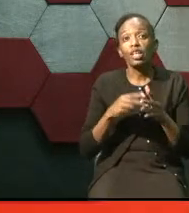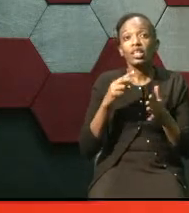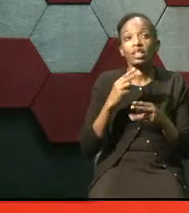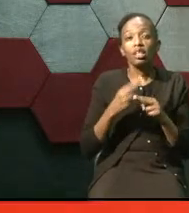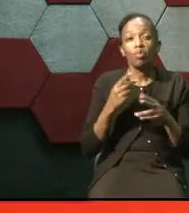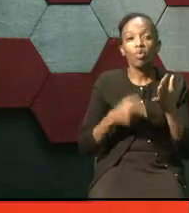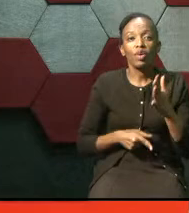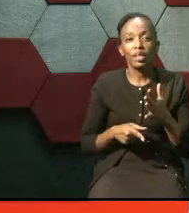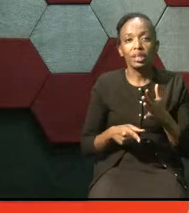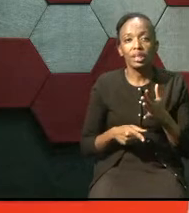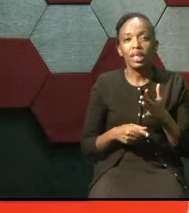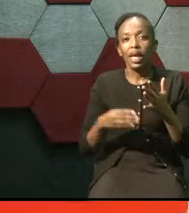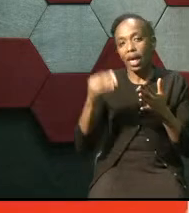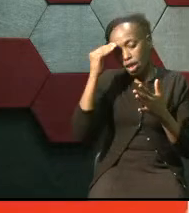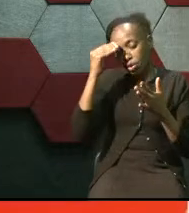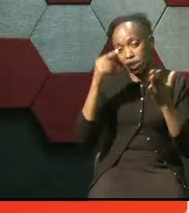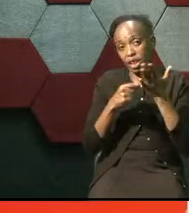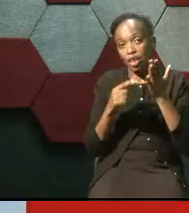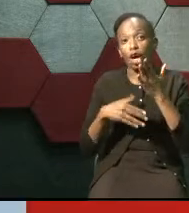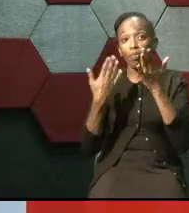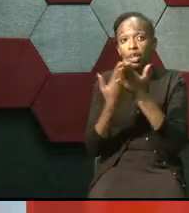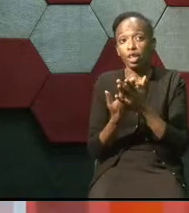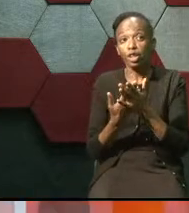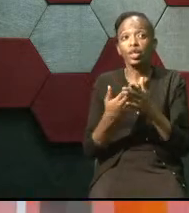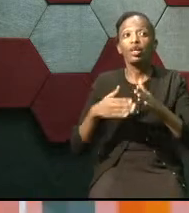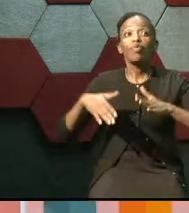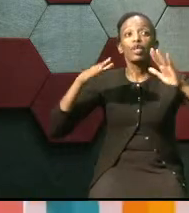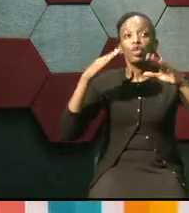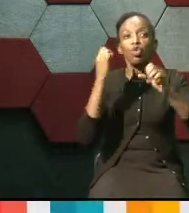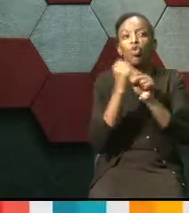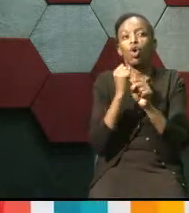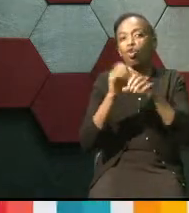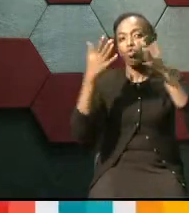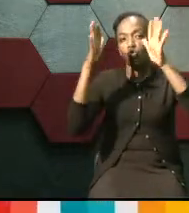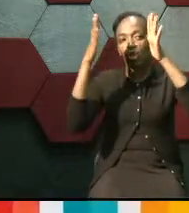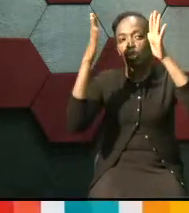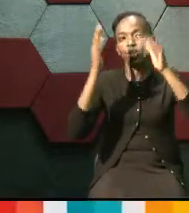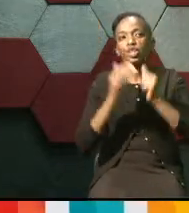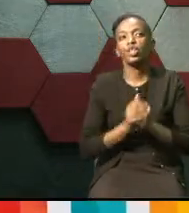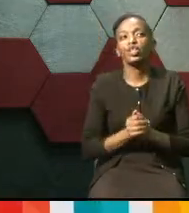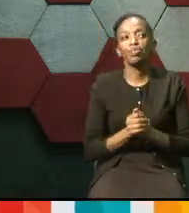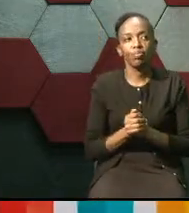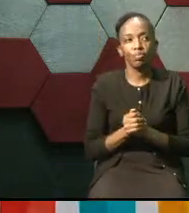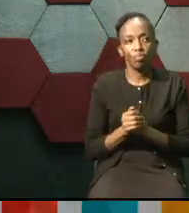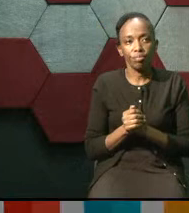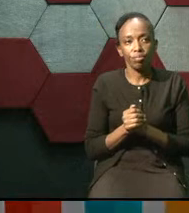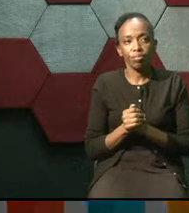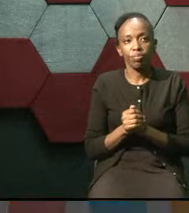titled EduTech Application. Great job, Lewis and Tracy.